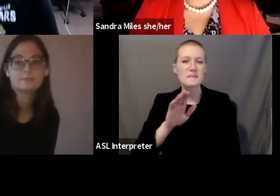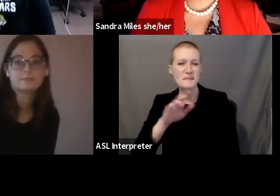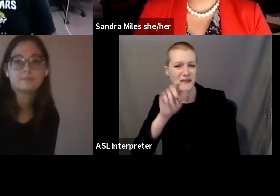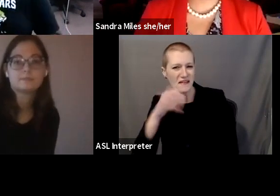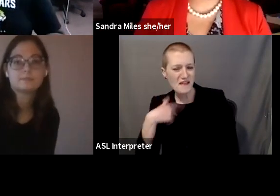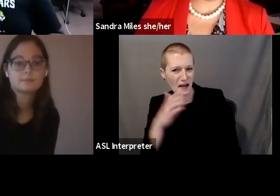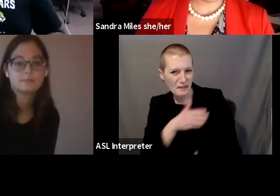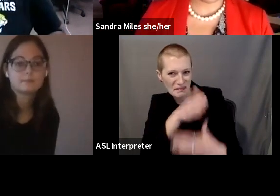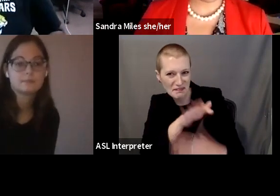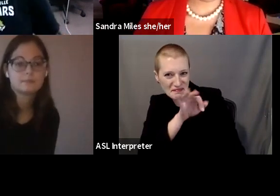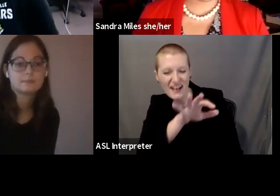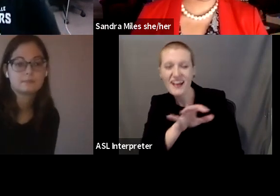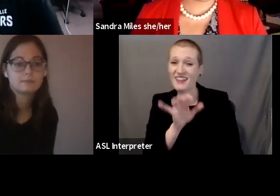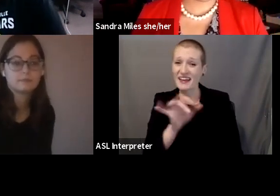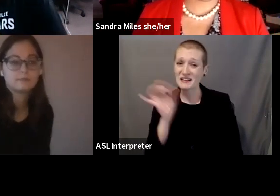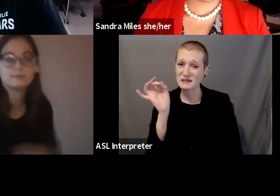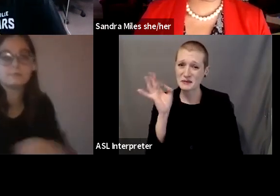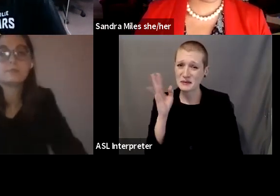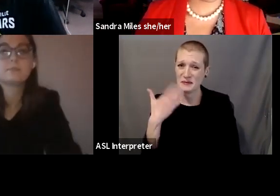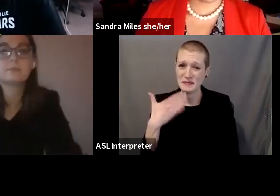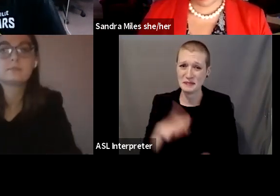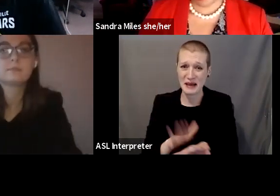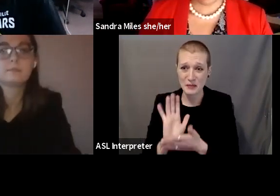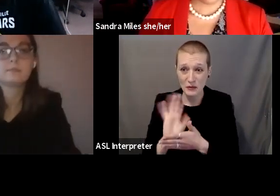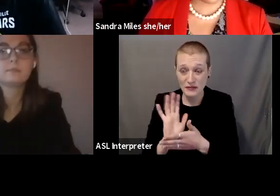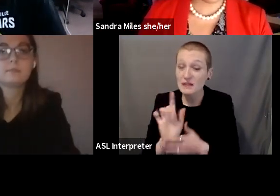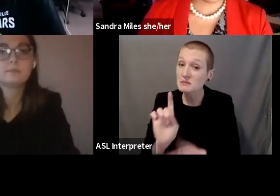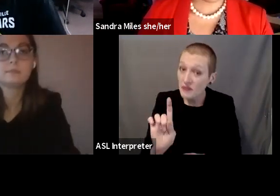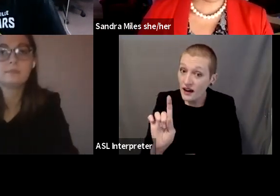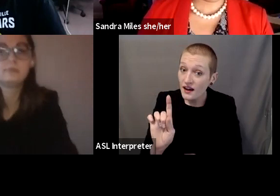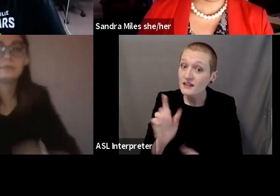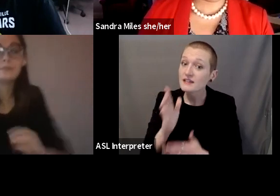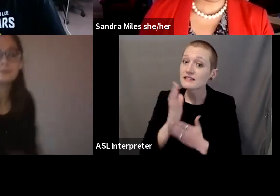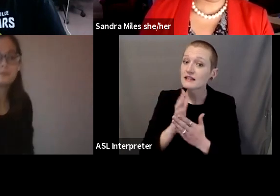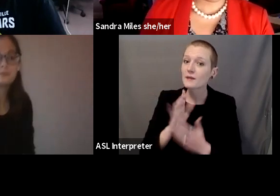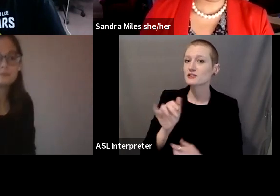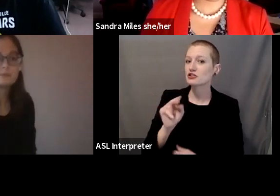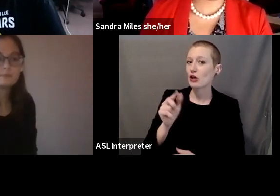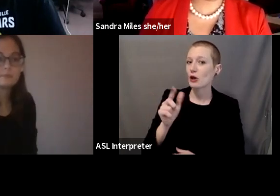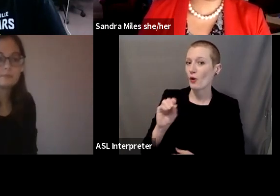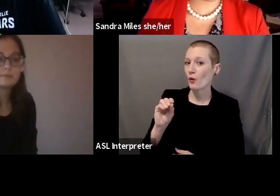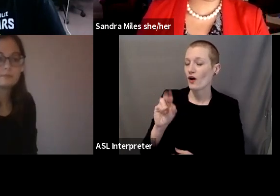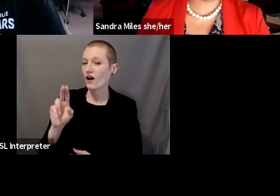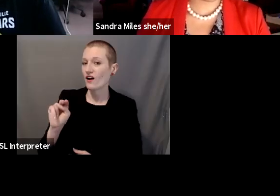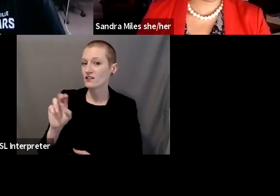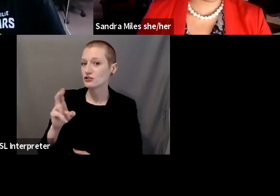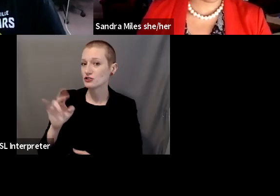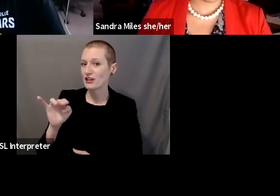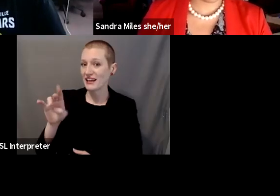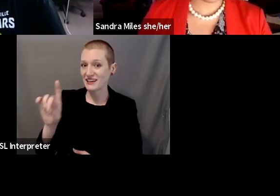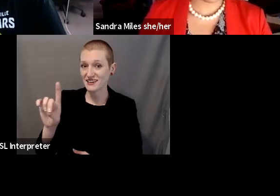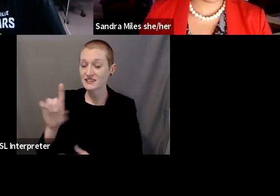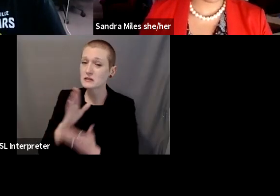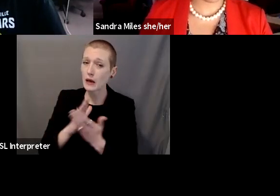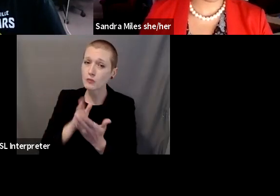It's like, that is a horrible movie, but there is some truth in Django Unchained, because I mean, I just finished reading about